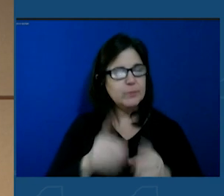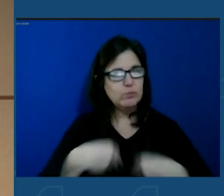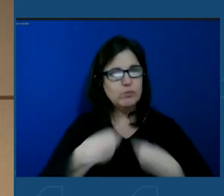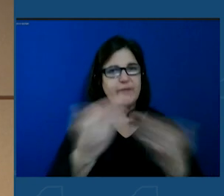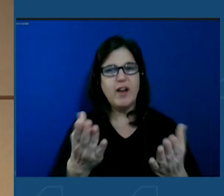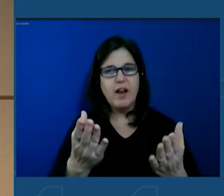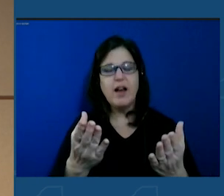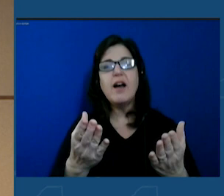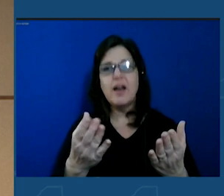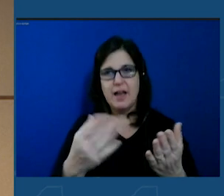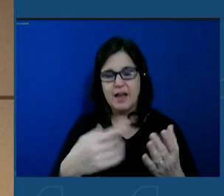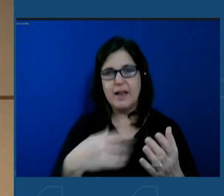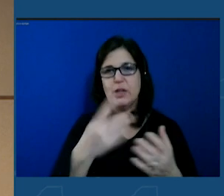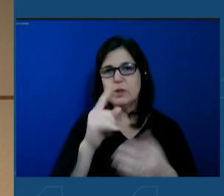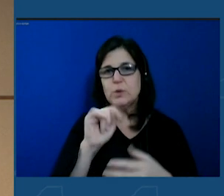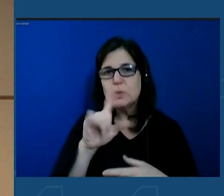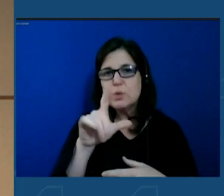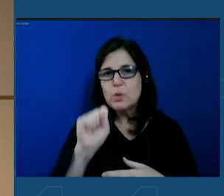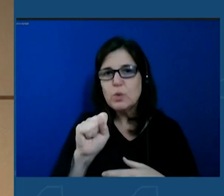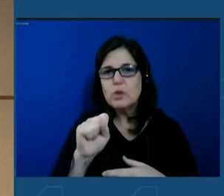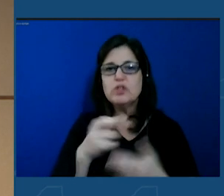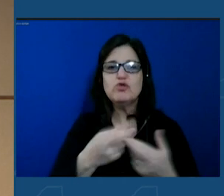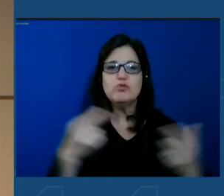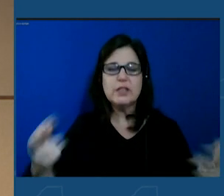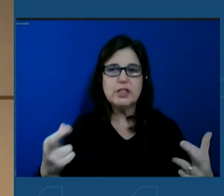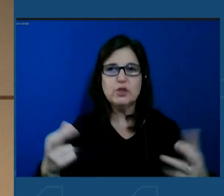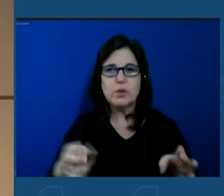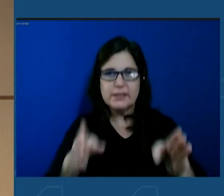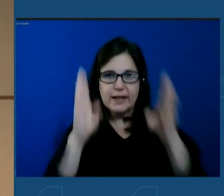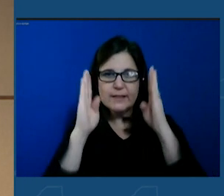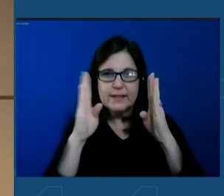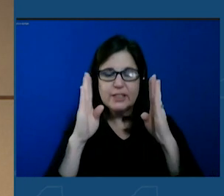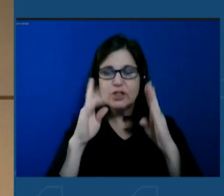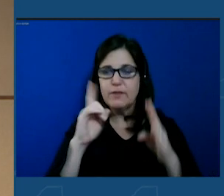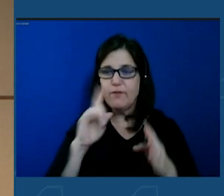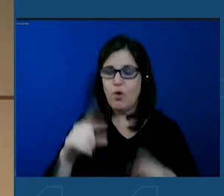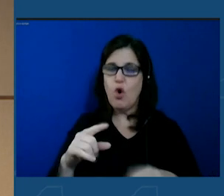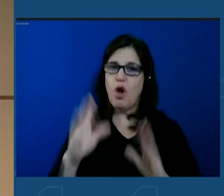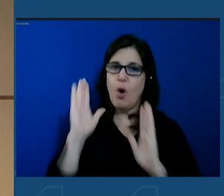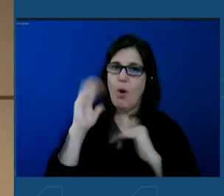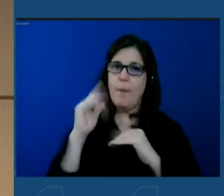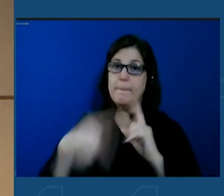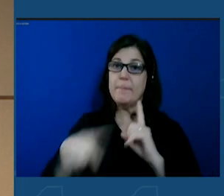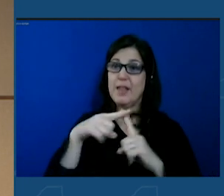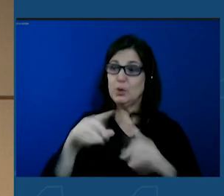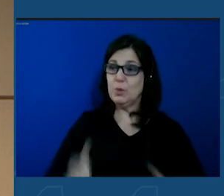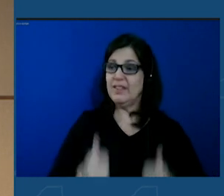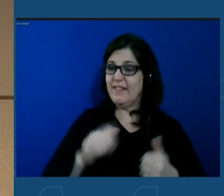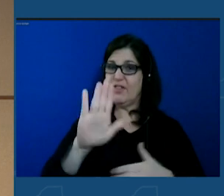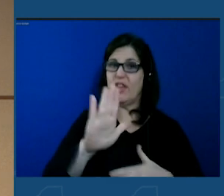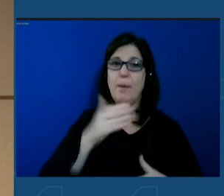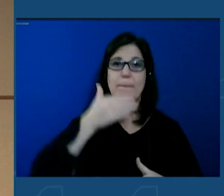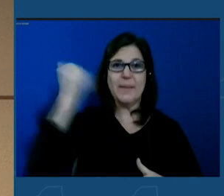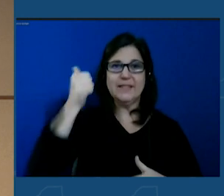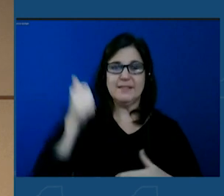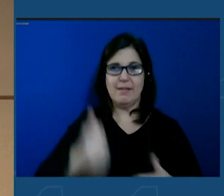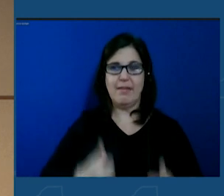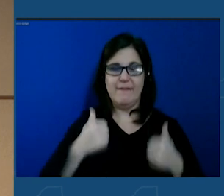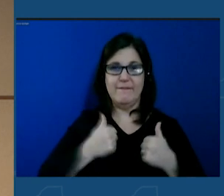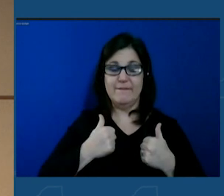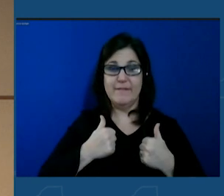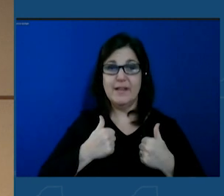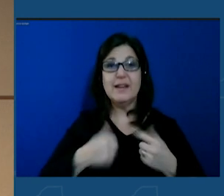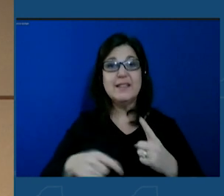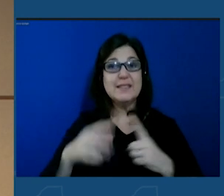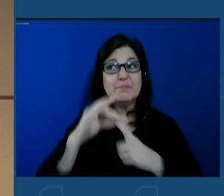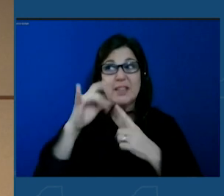cope, and more importantly, to live their best lives, especially after everything our society has been